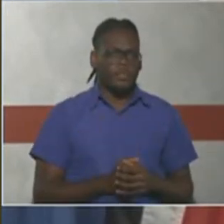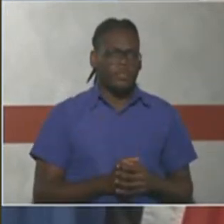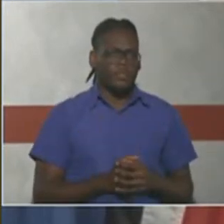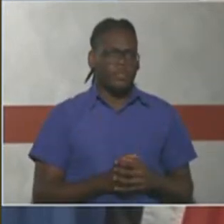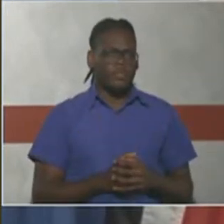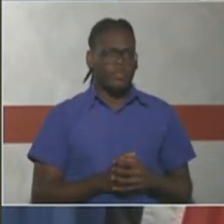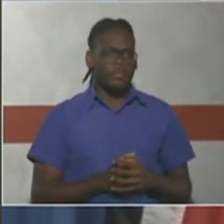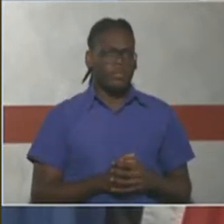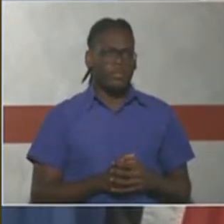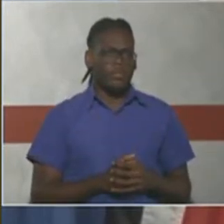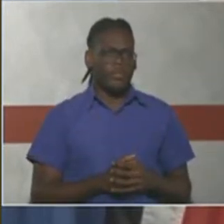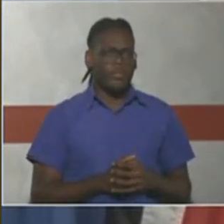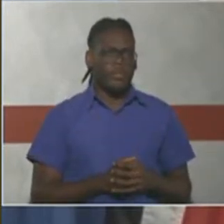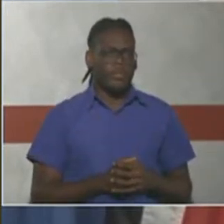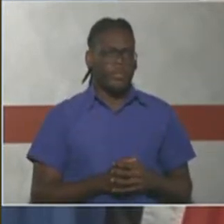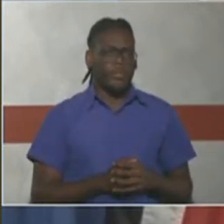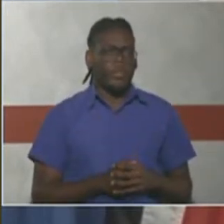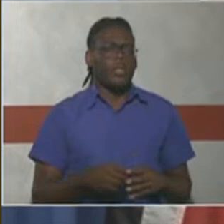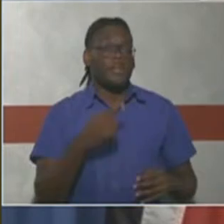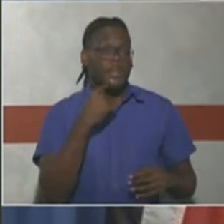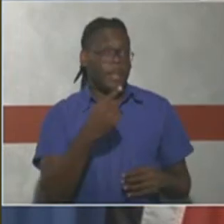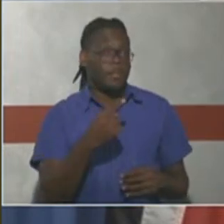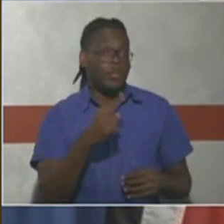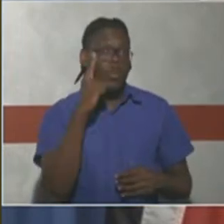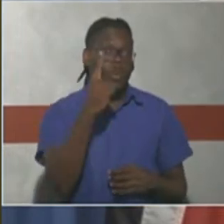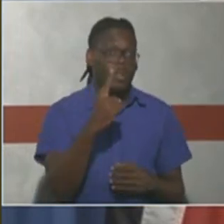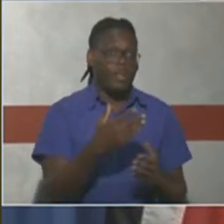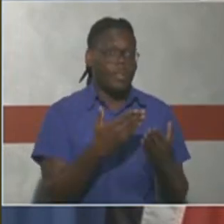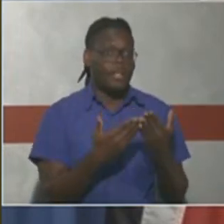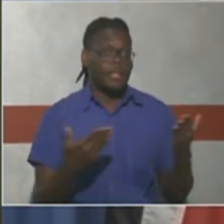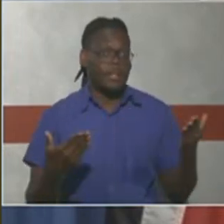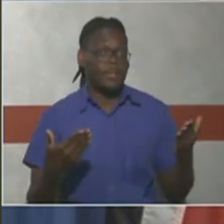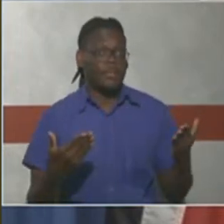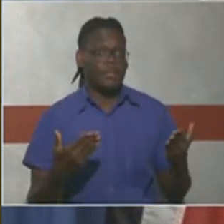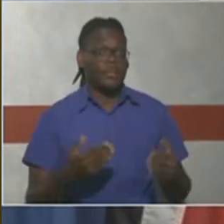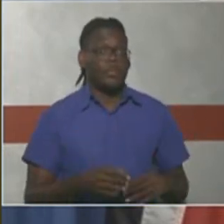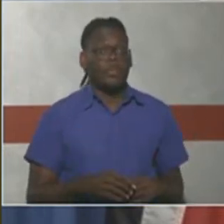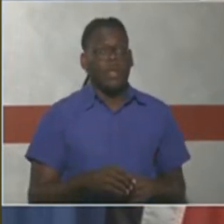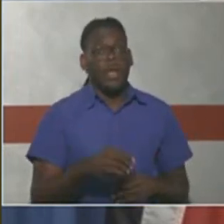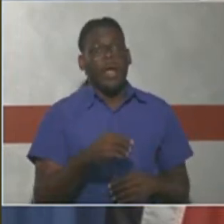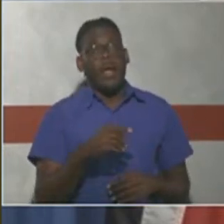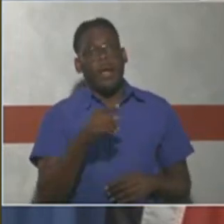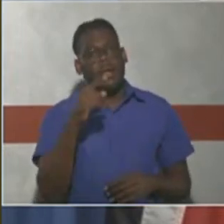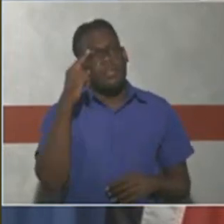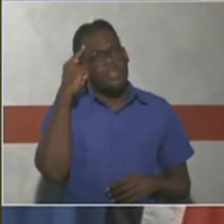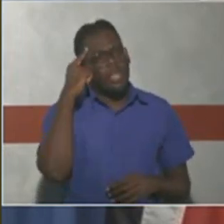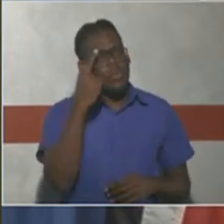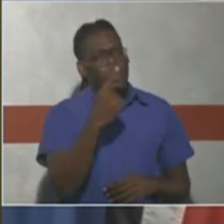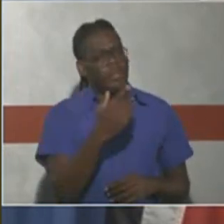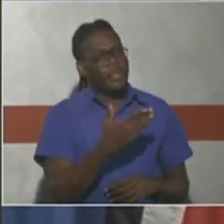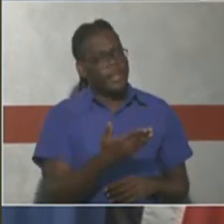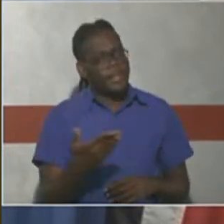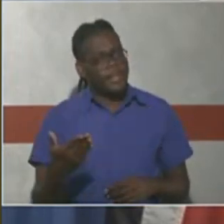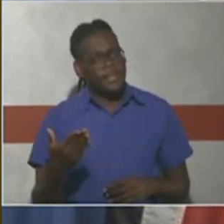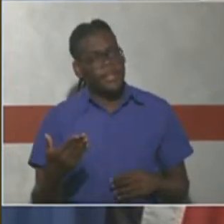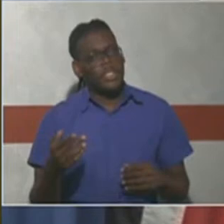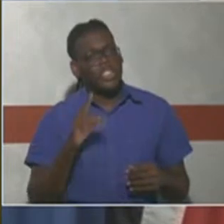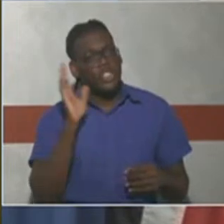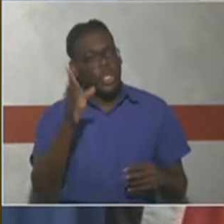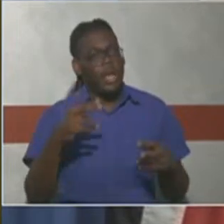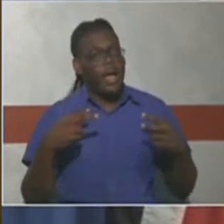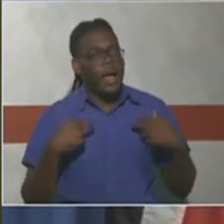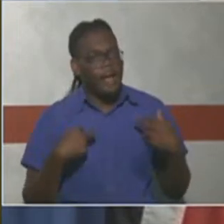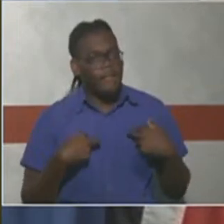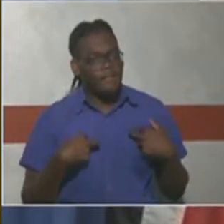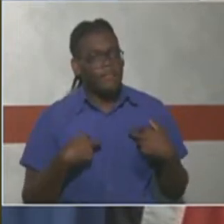to supplying our Caribbean neighbors who need it. Jamaica, one of the persons that I should